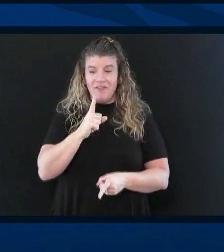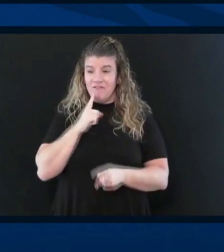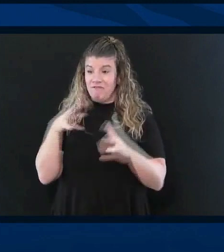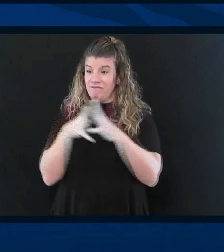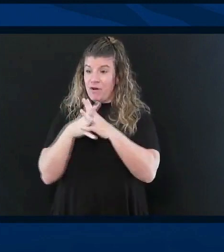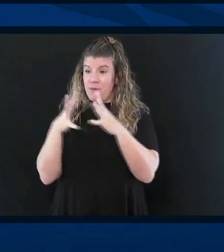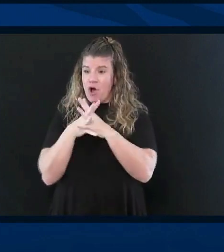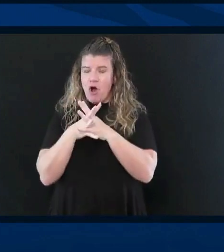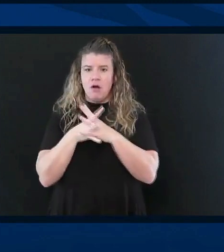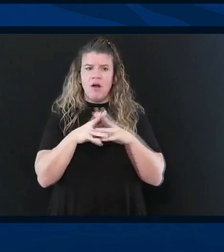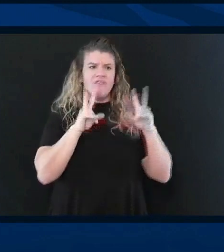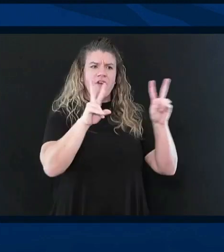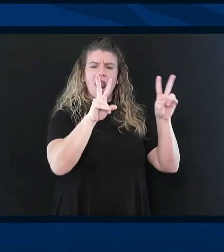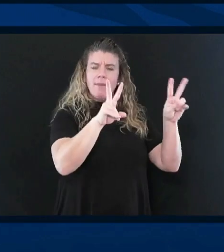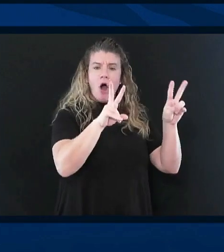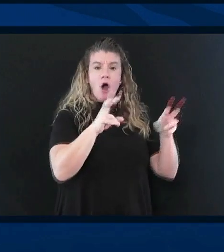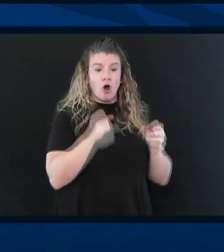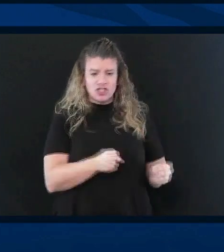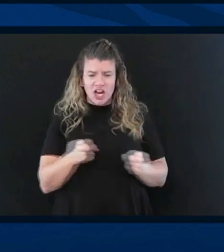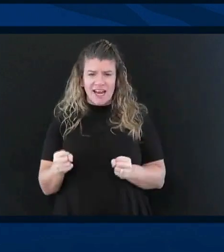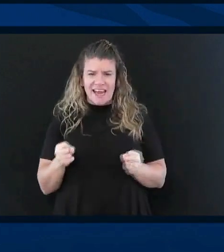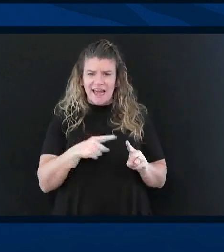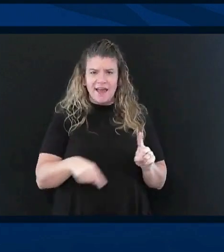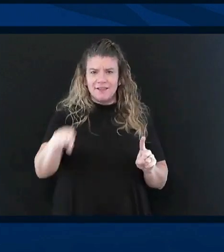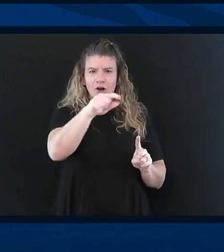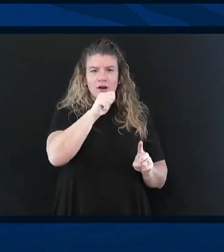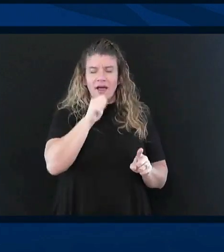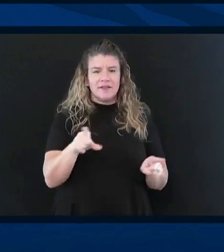a volleyball or cheerleading.